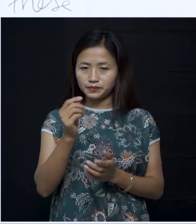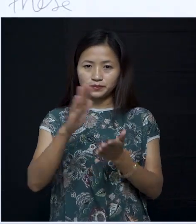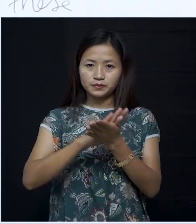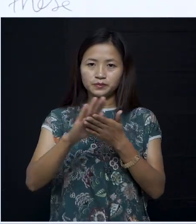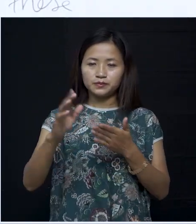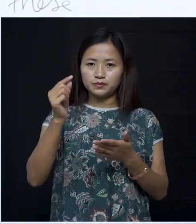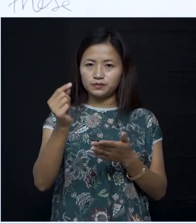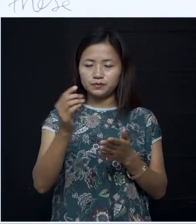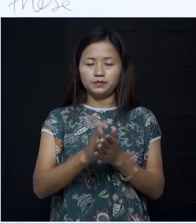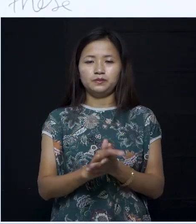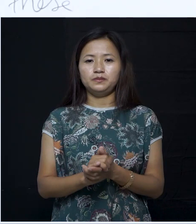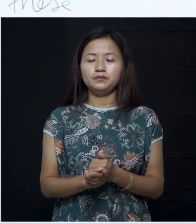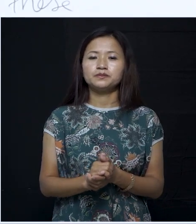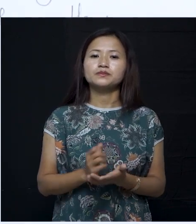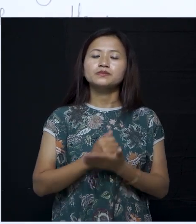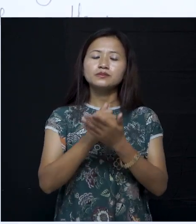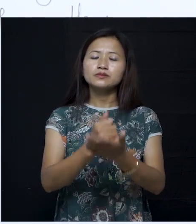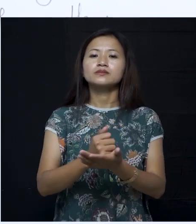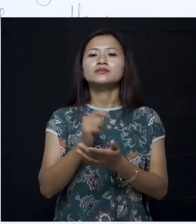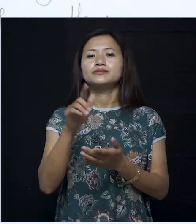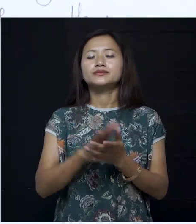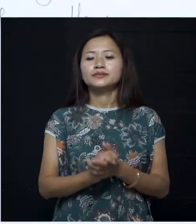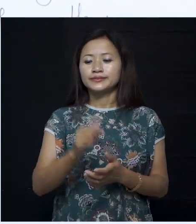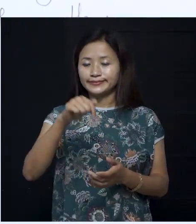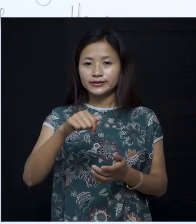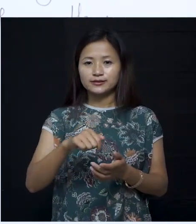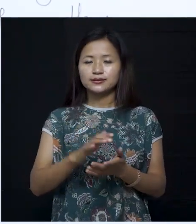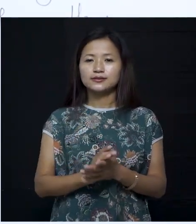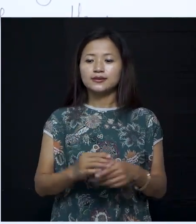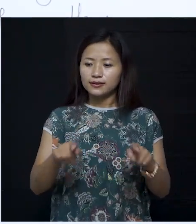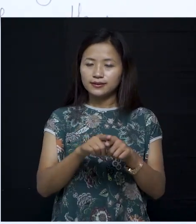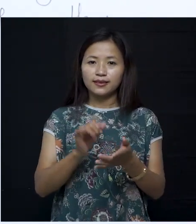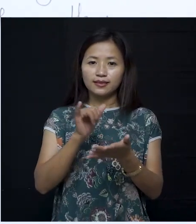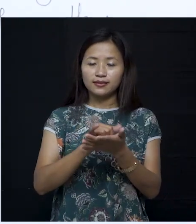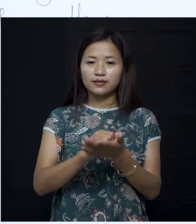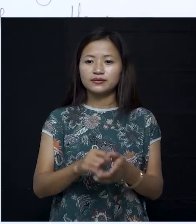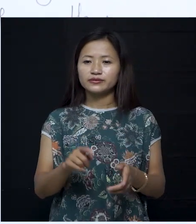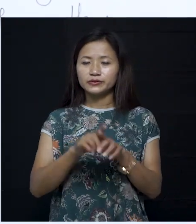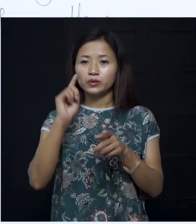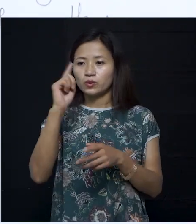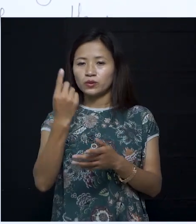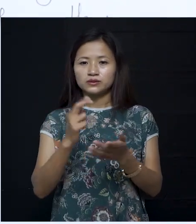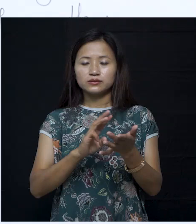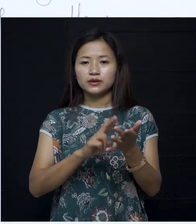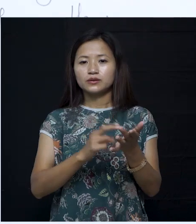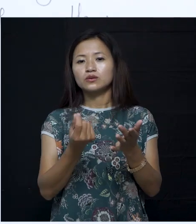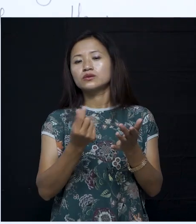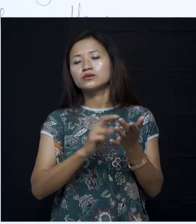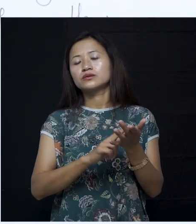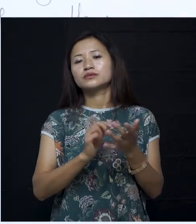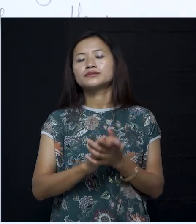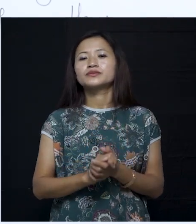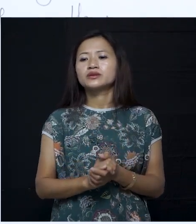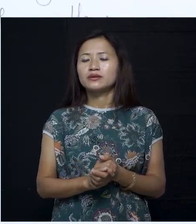today it's going detailedly, so I'm sure it's helping you. This and that are used for singular nouns, okay? Singular nouns